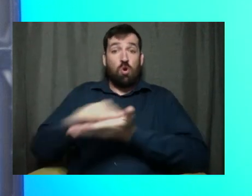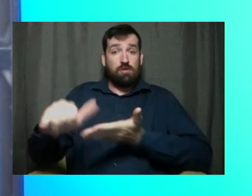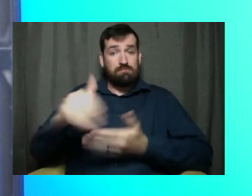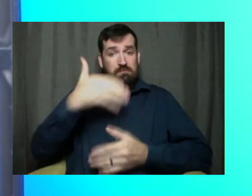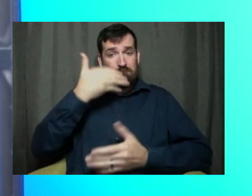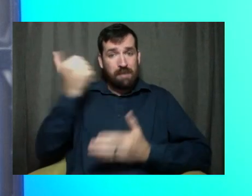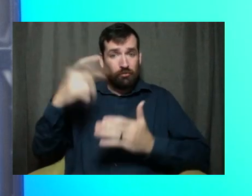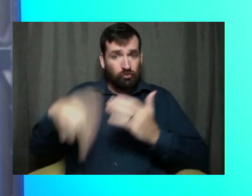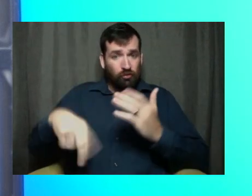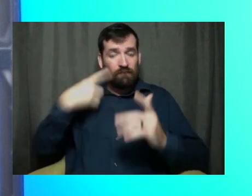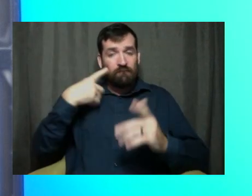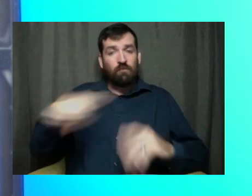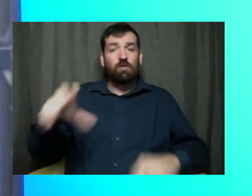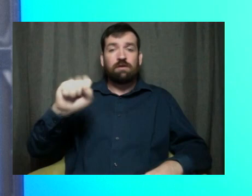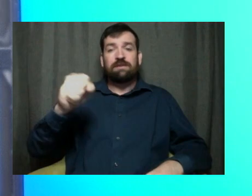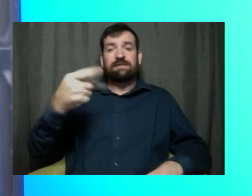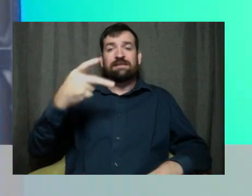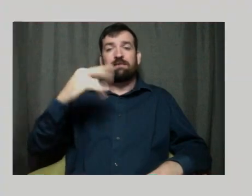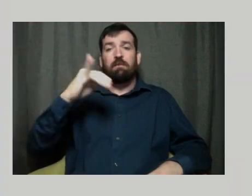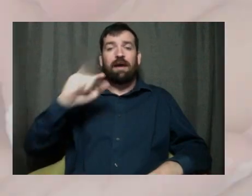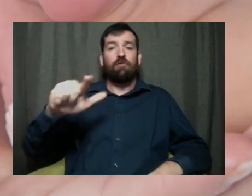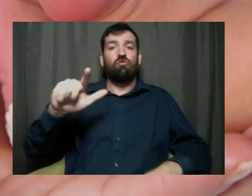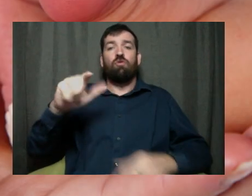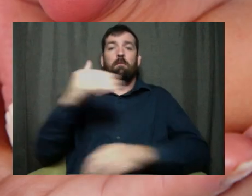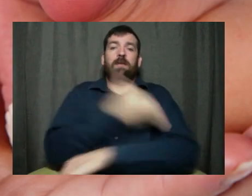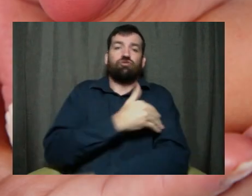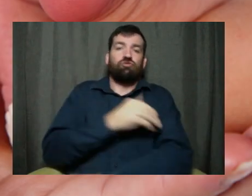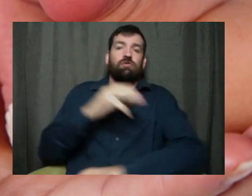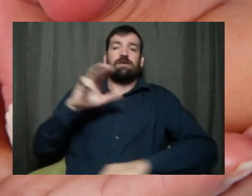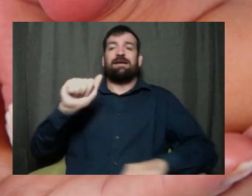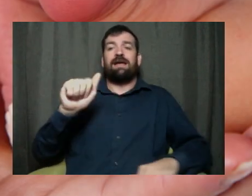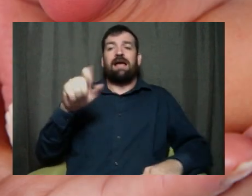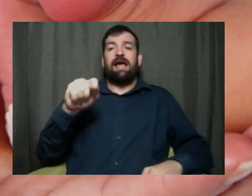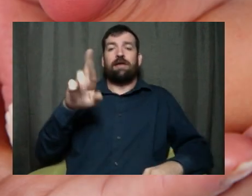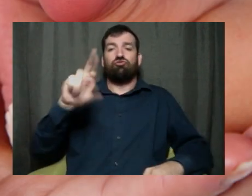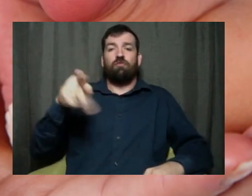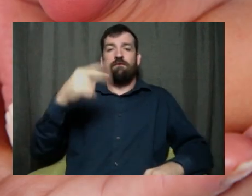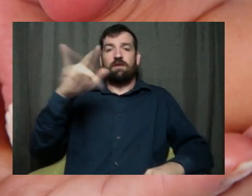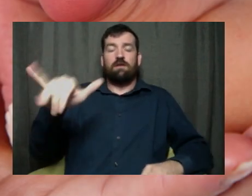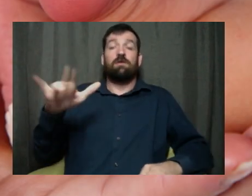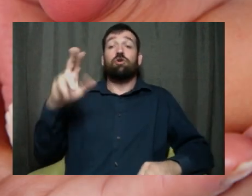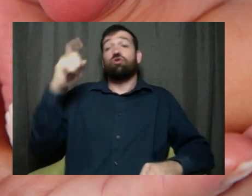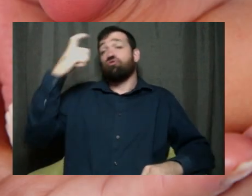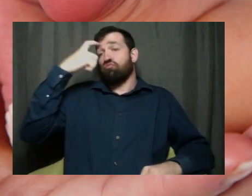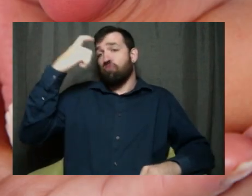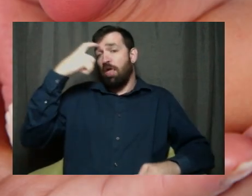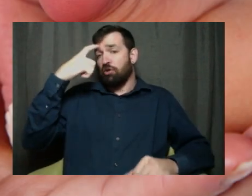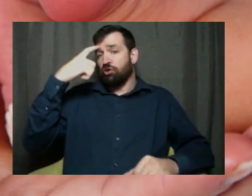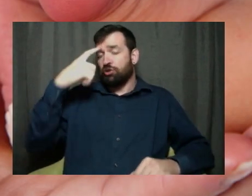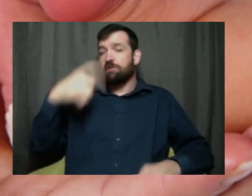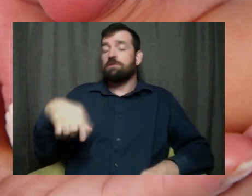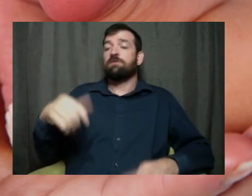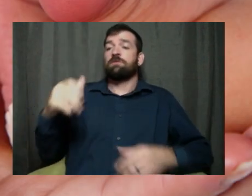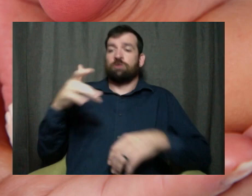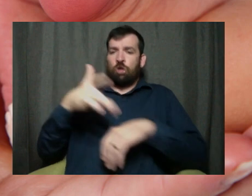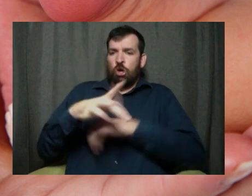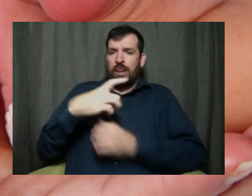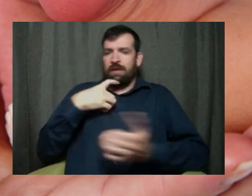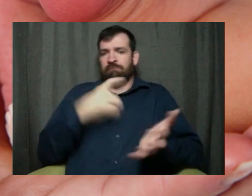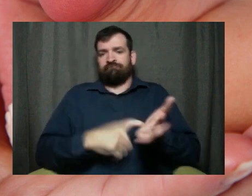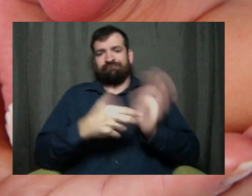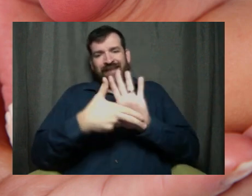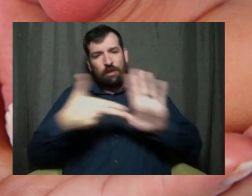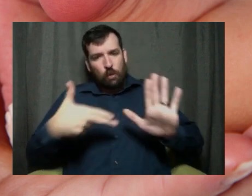with spinal muscular atrophy. Data published in the journal Neurology found the early diagnosis gave children access